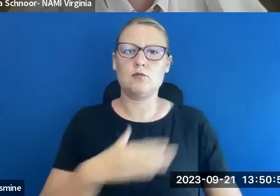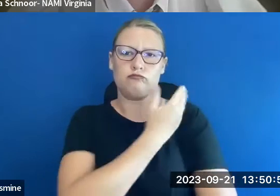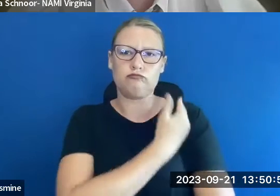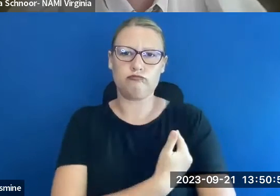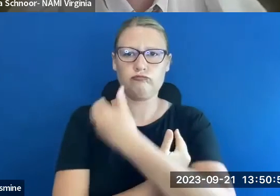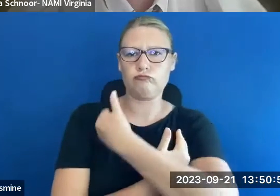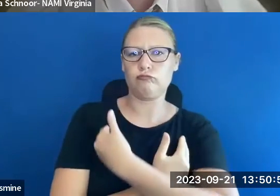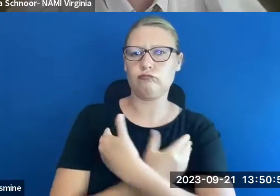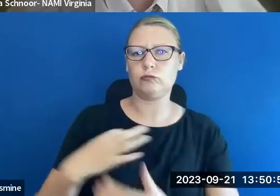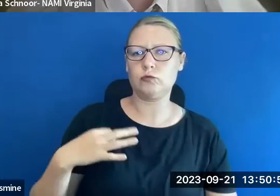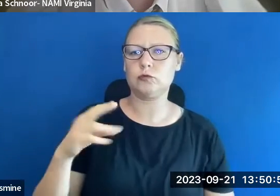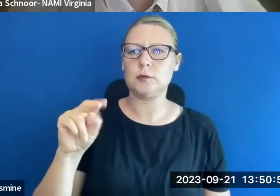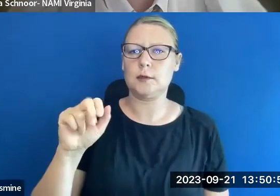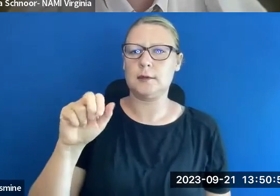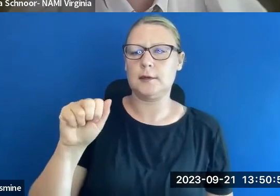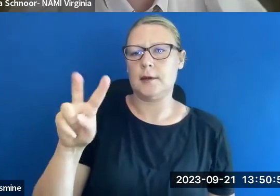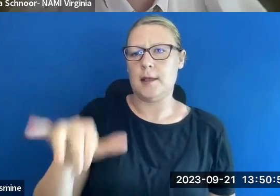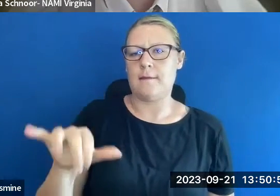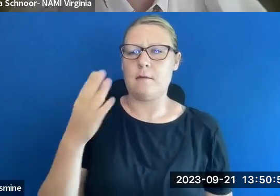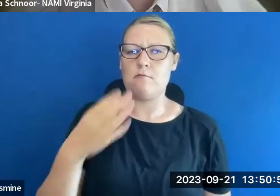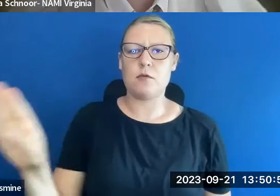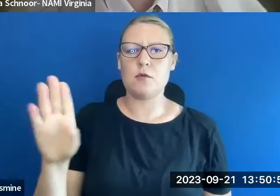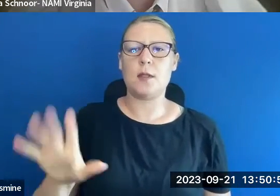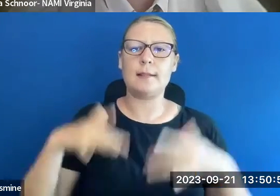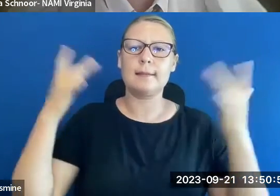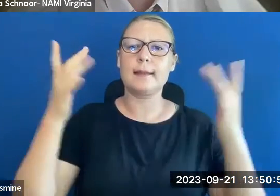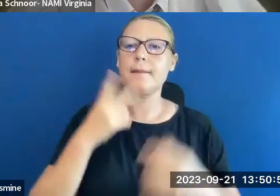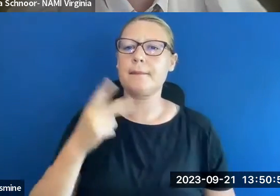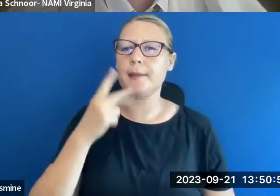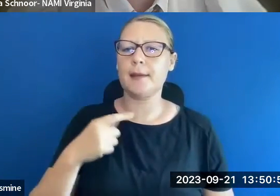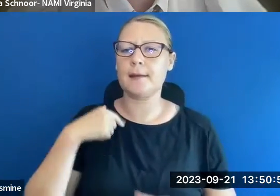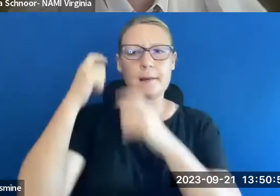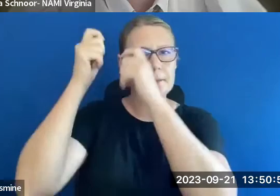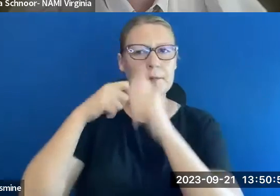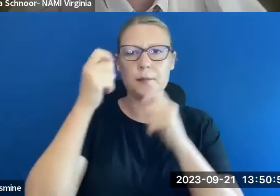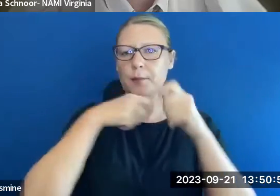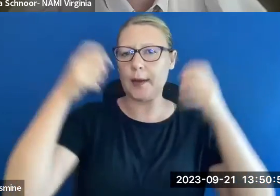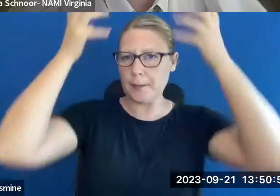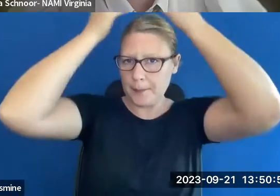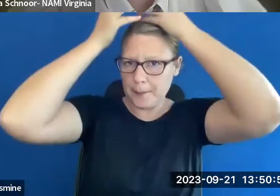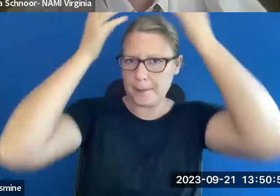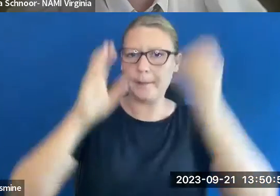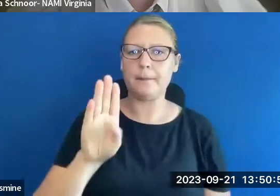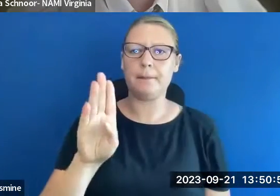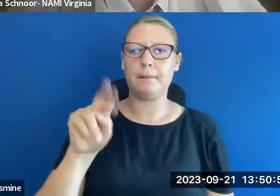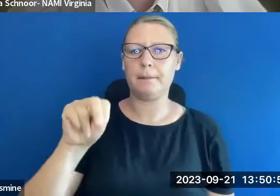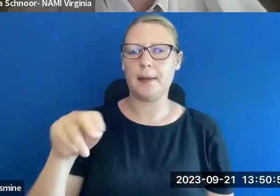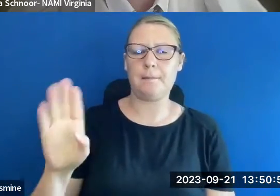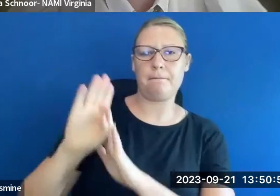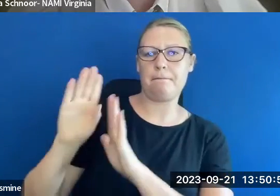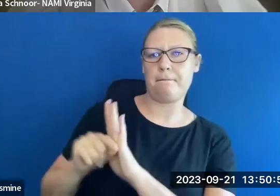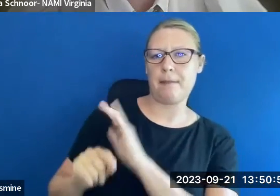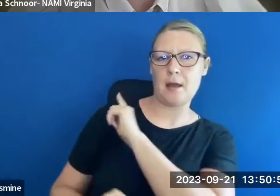navy blue with a light pink. I have a braided bun, and in my background, there is a hint